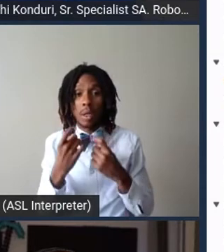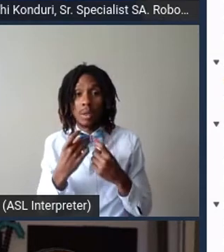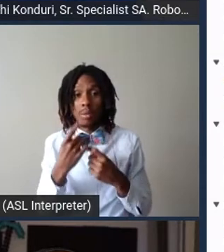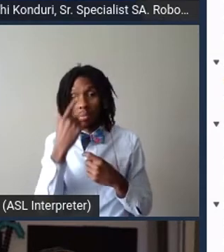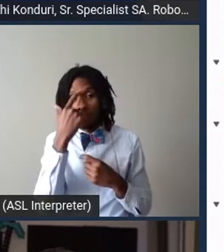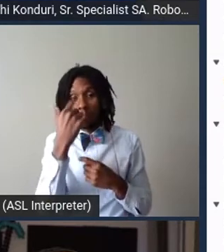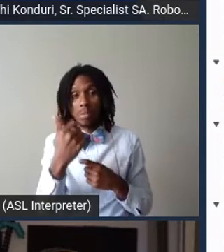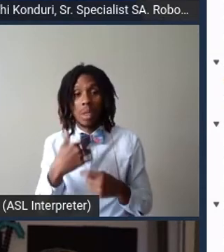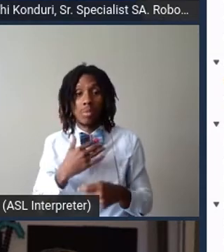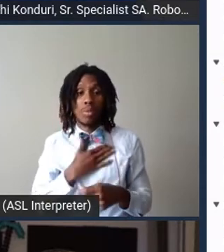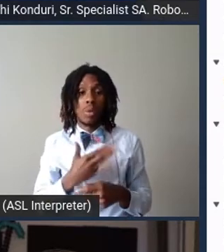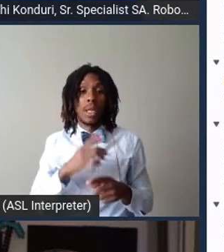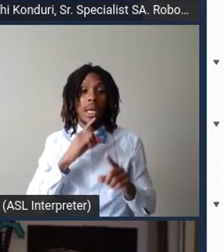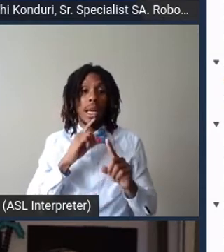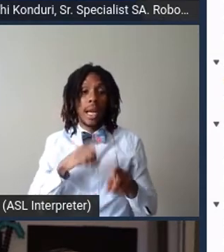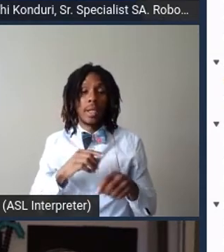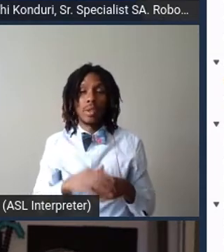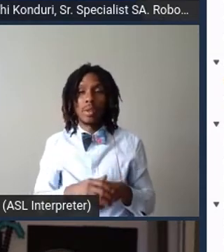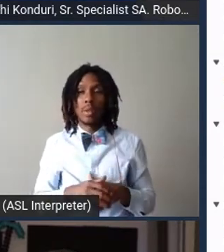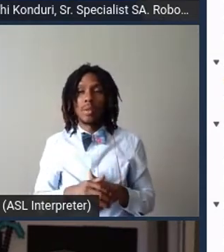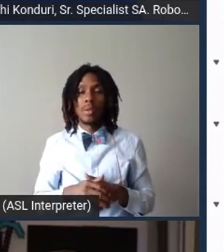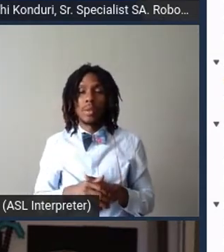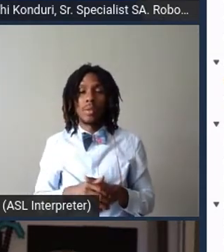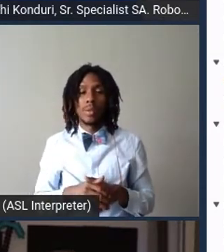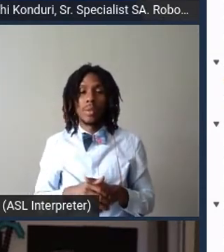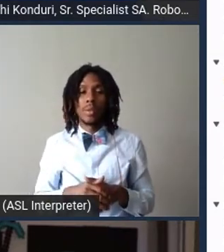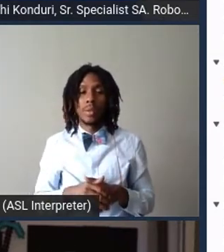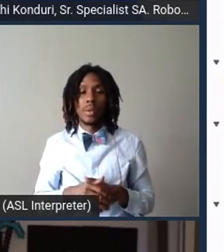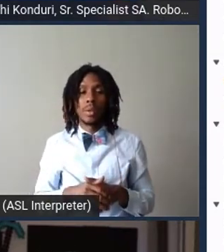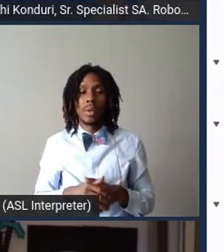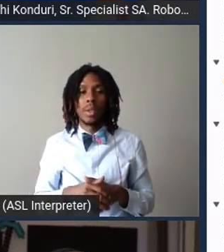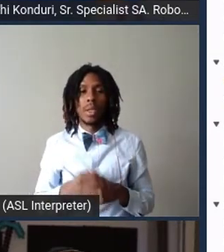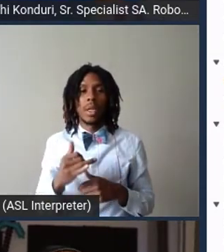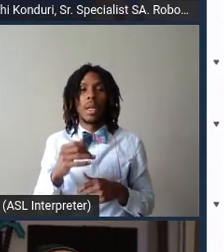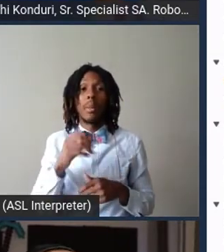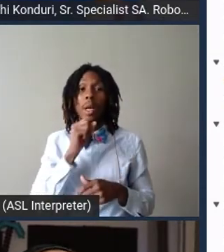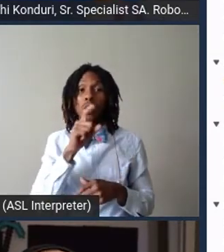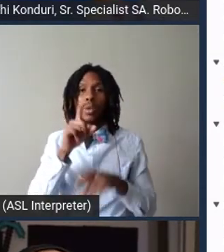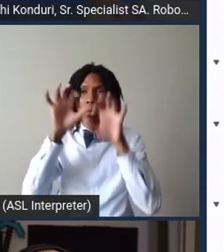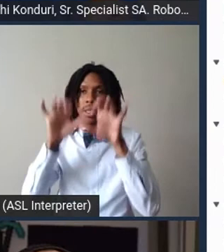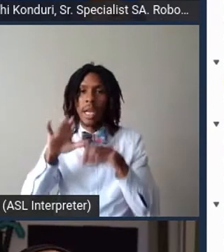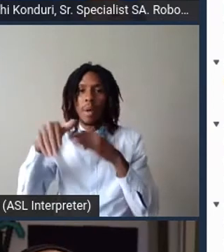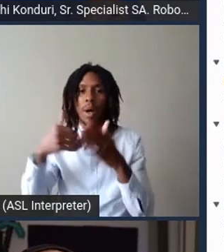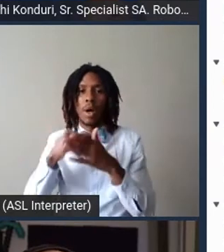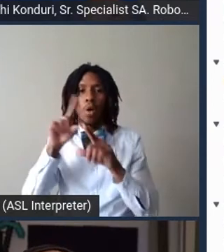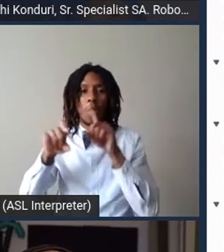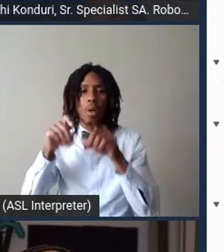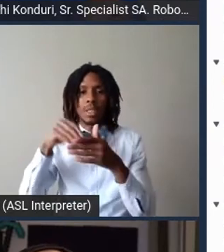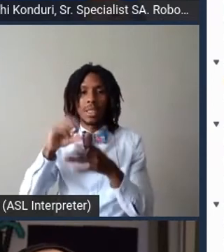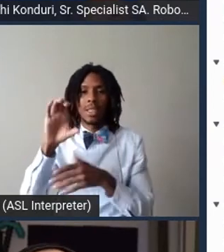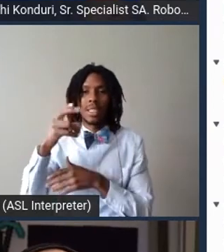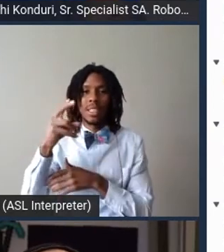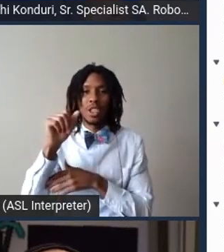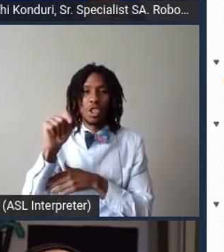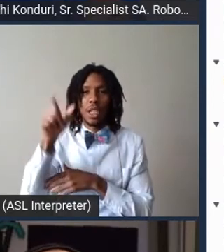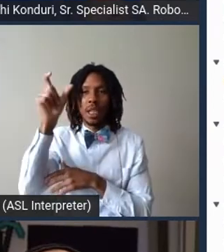those. Yeah, so put the questions in chat, by the way. So yeah, if you have any.